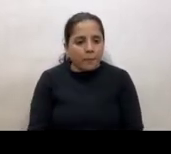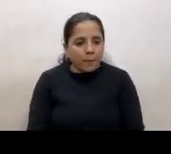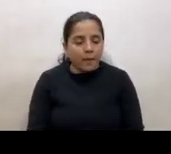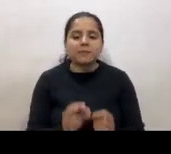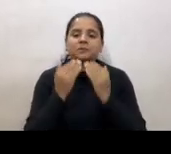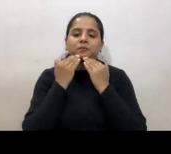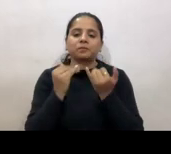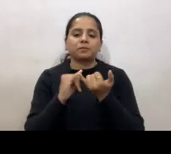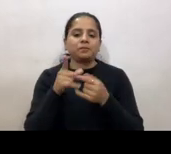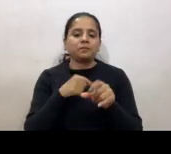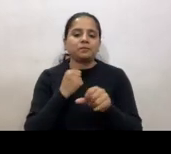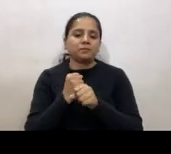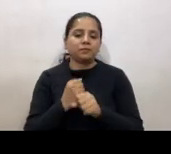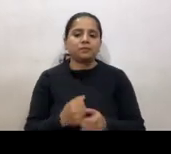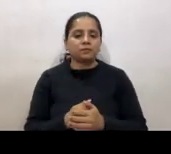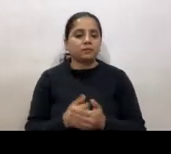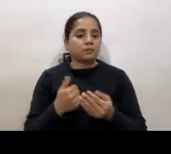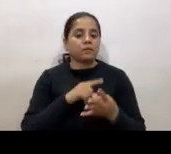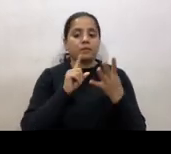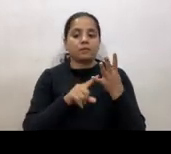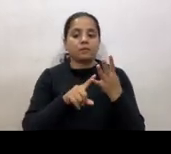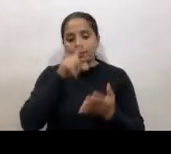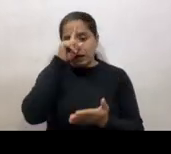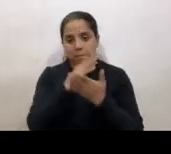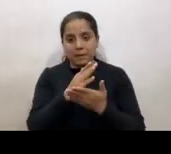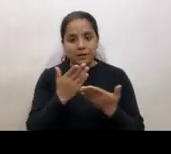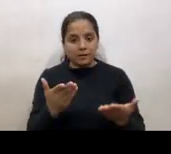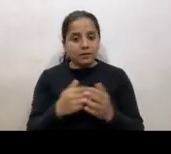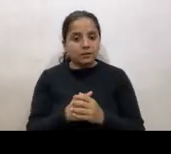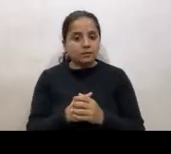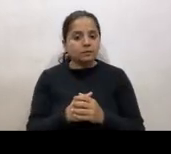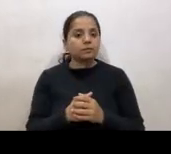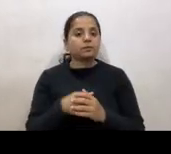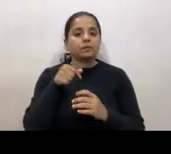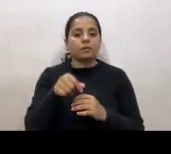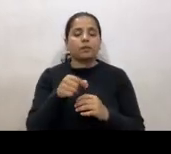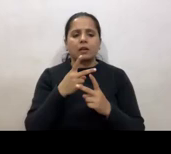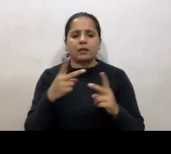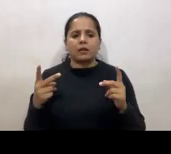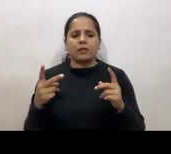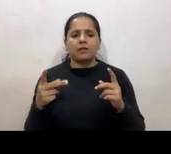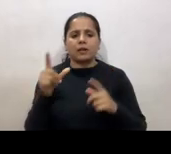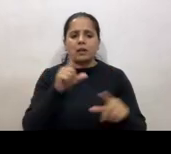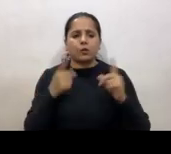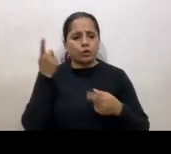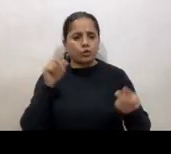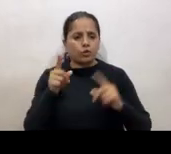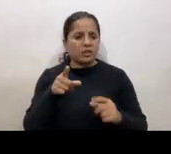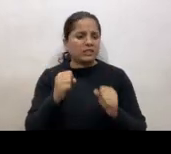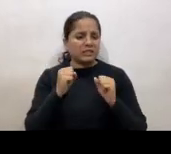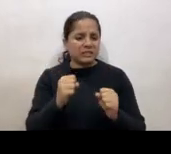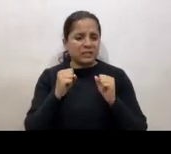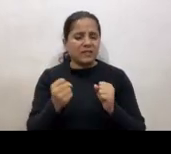Thank you, Suyog. Now, the fourth belief is that multilingual strategies are too difficult